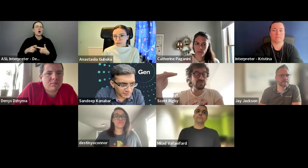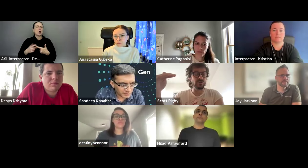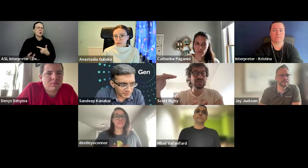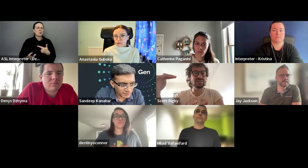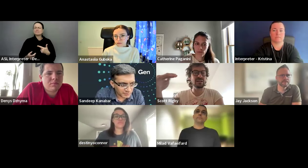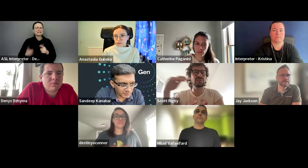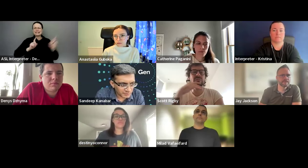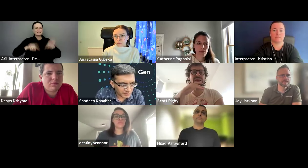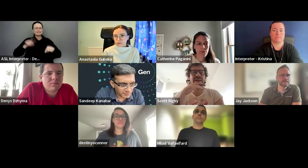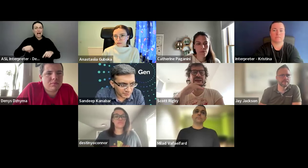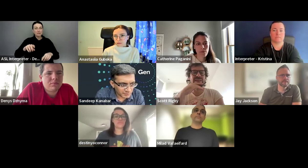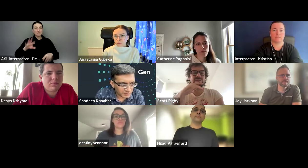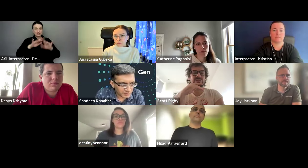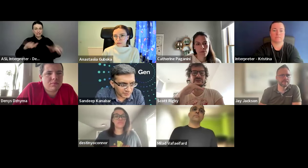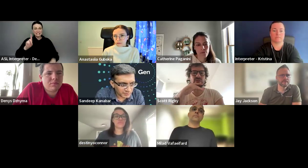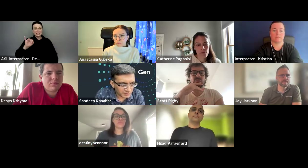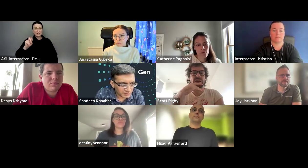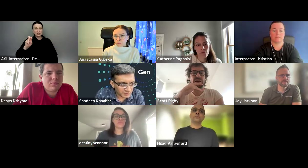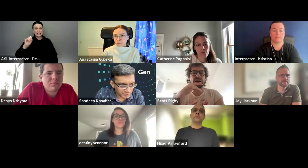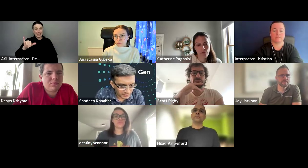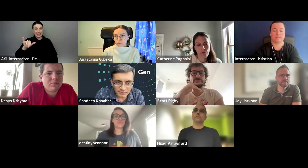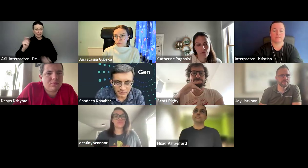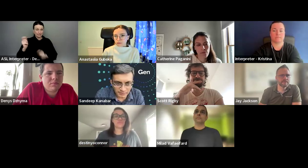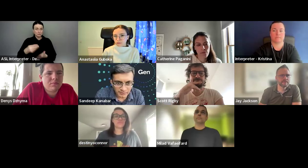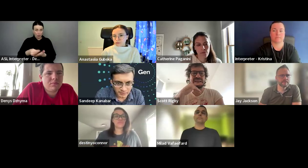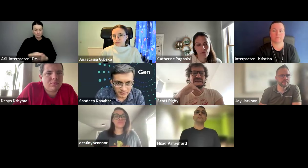there's the diversity scholarship, and then there's also